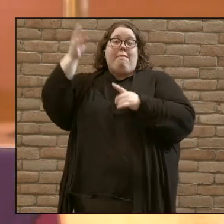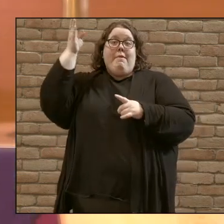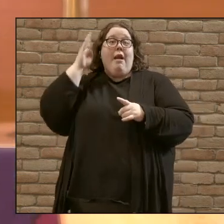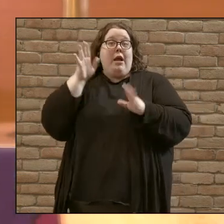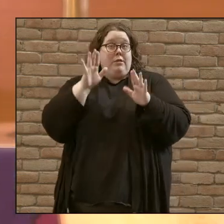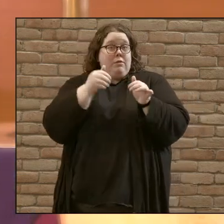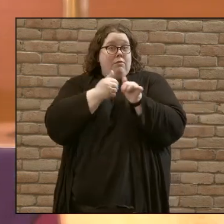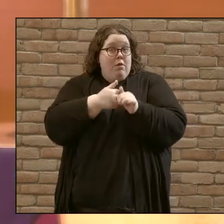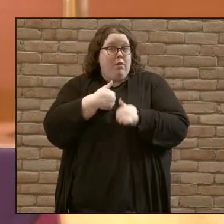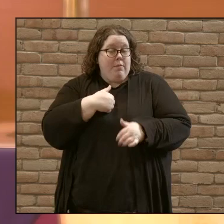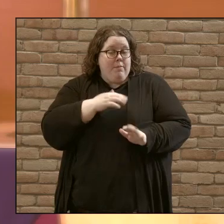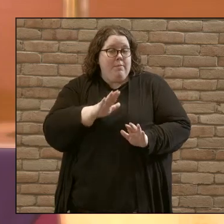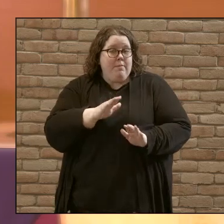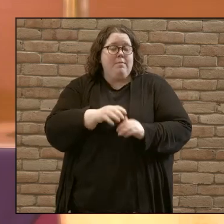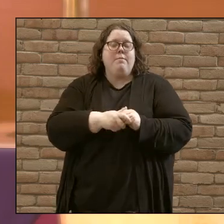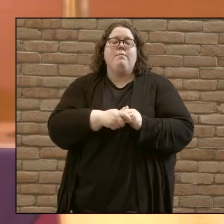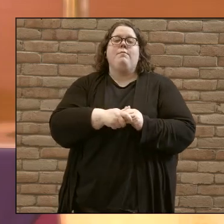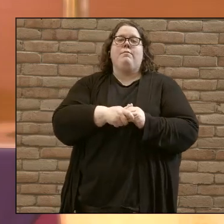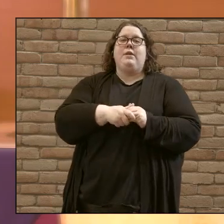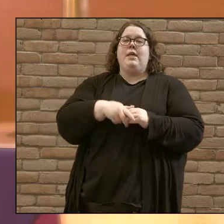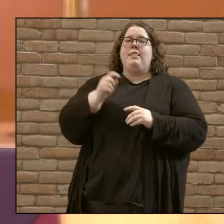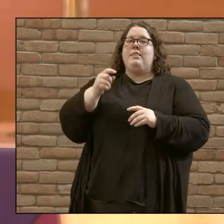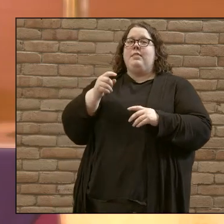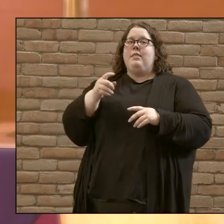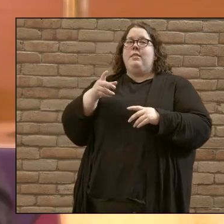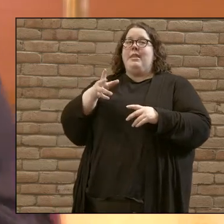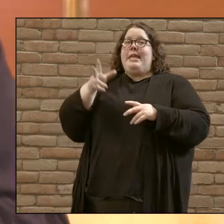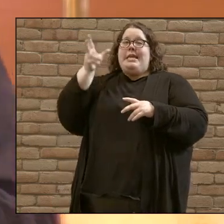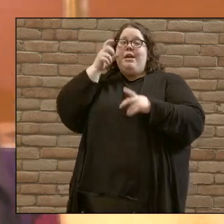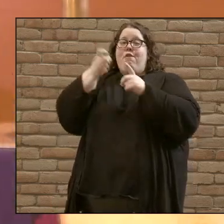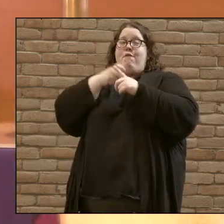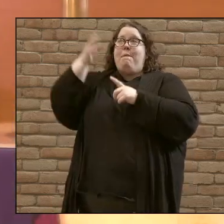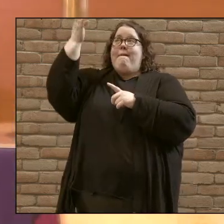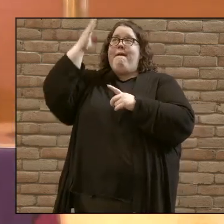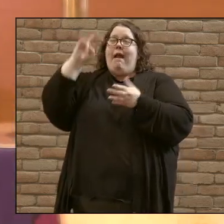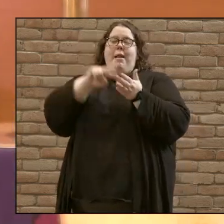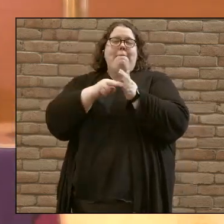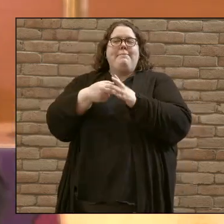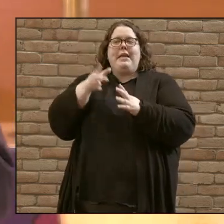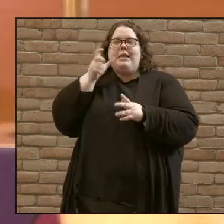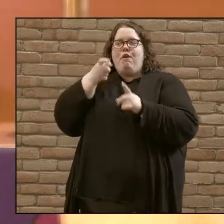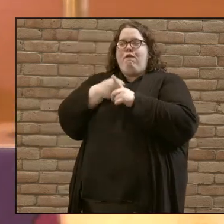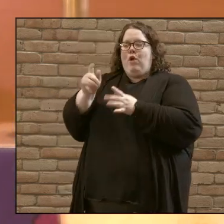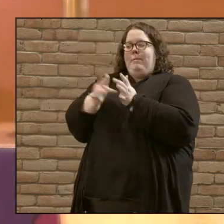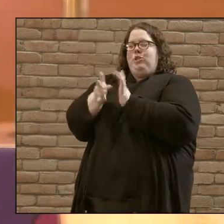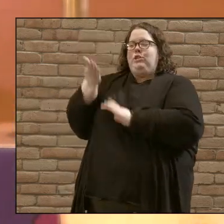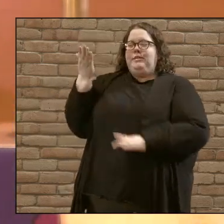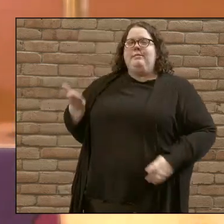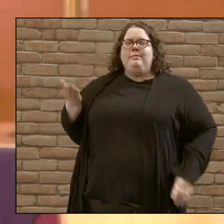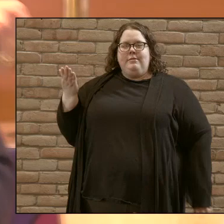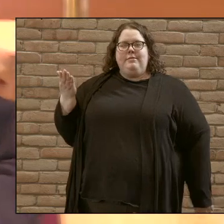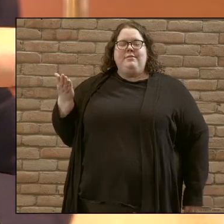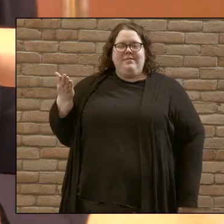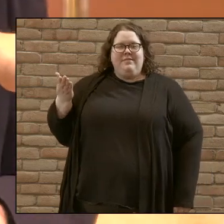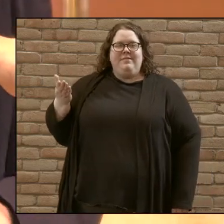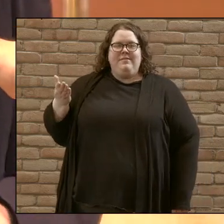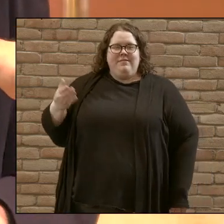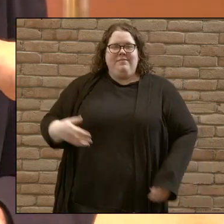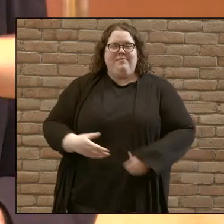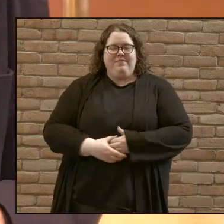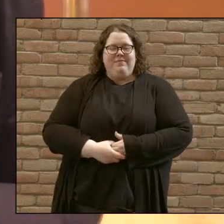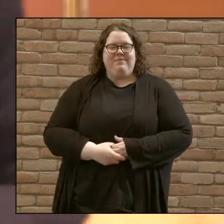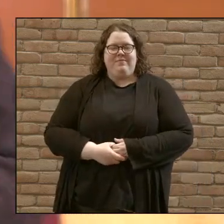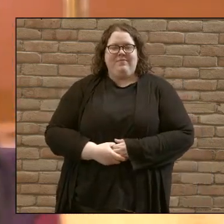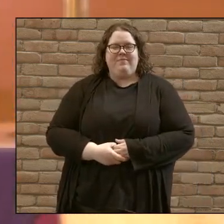They would hear from Jesus. And so Jesus speaks to Isaiah 700